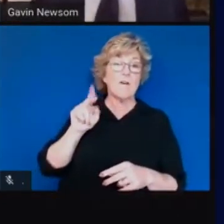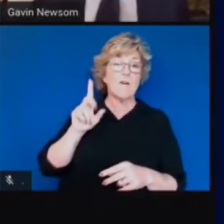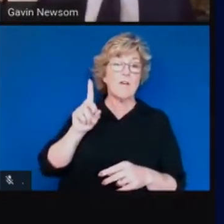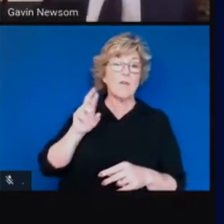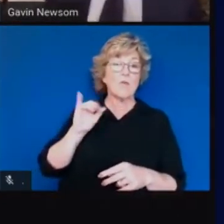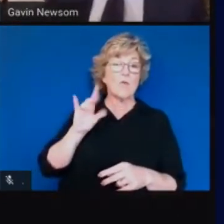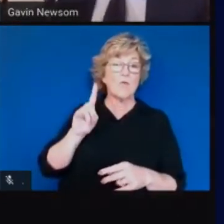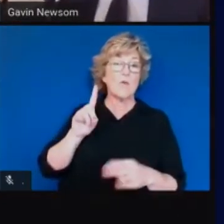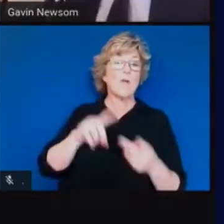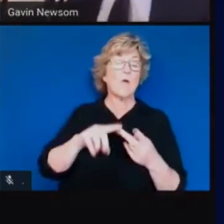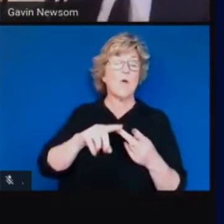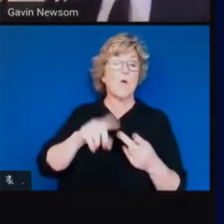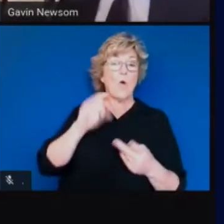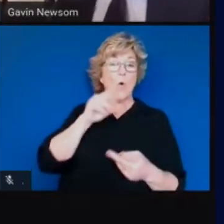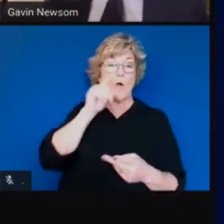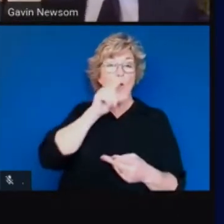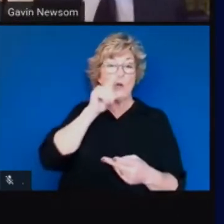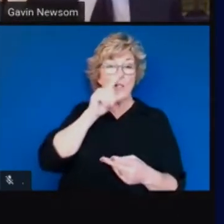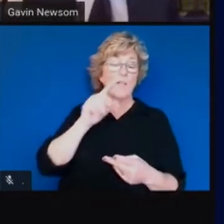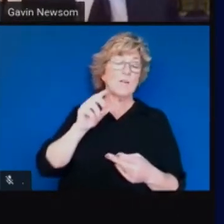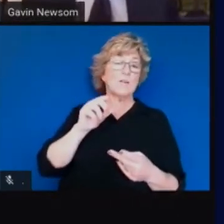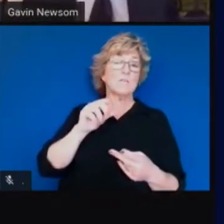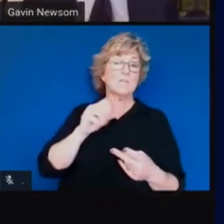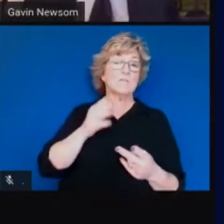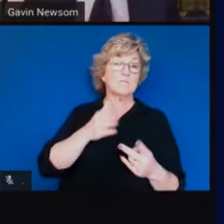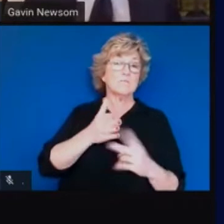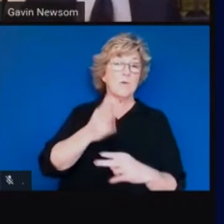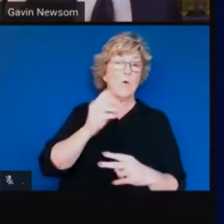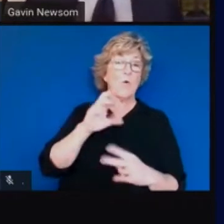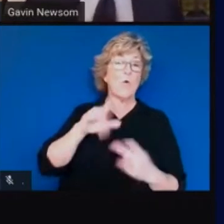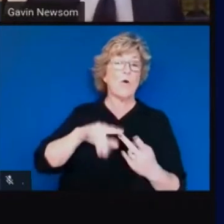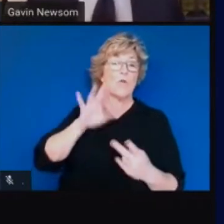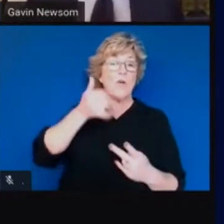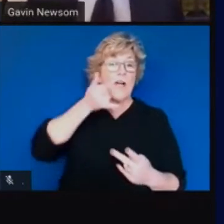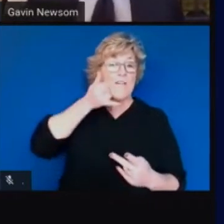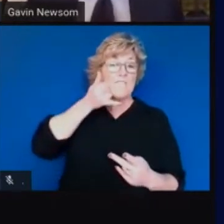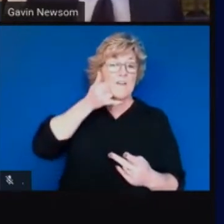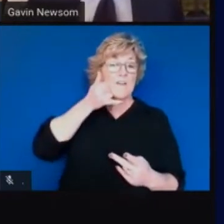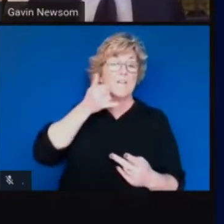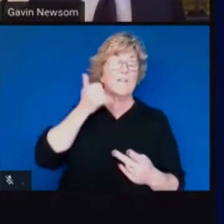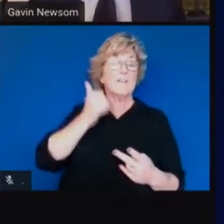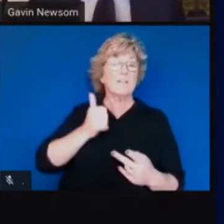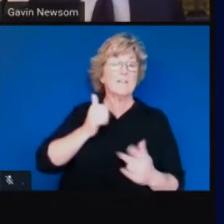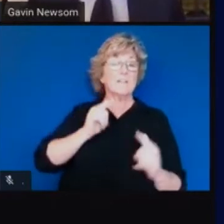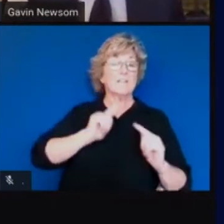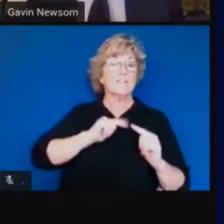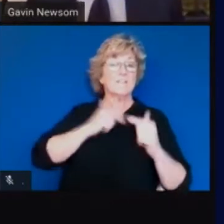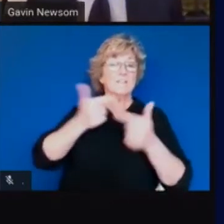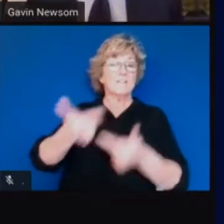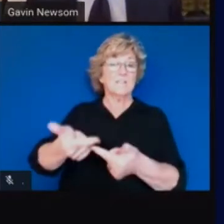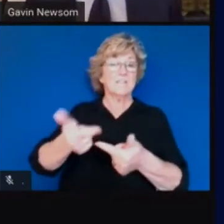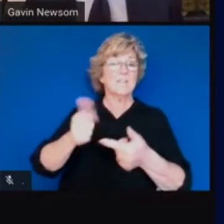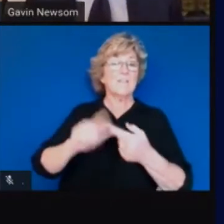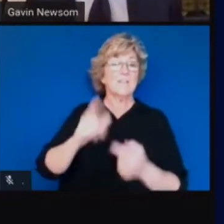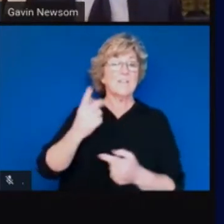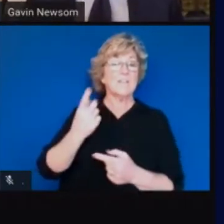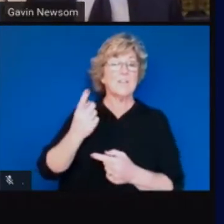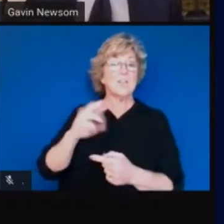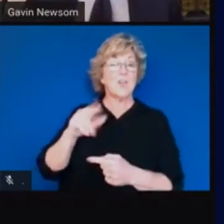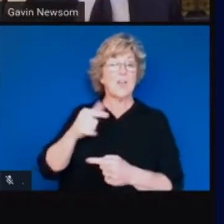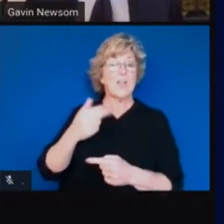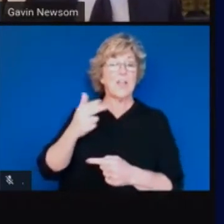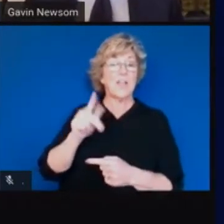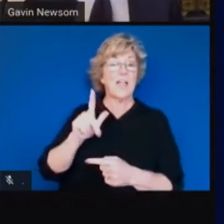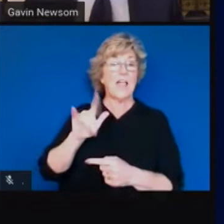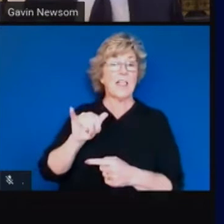well on your iPhone, the iOS platform. With that, let me just turn this platform over to Dr. Galley. And Dr. Galley, if